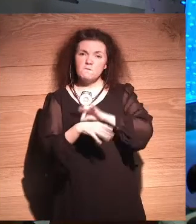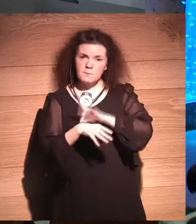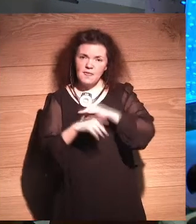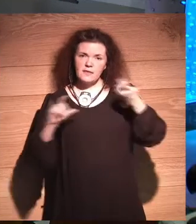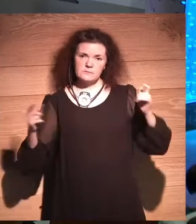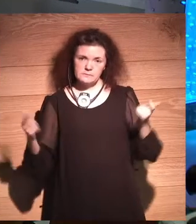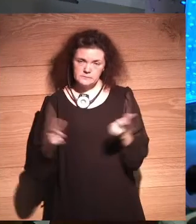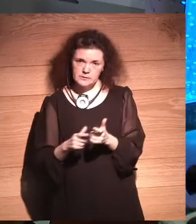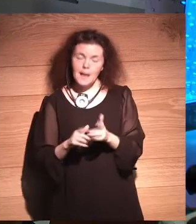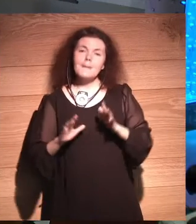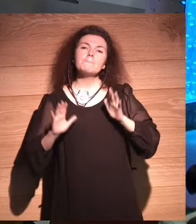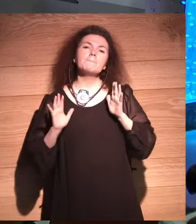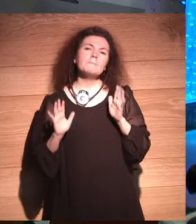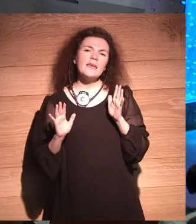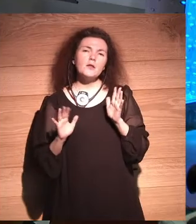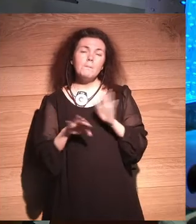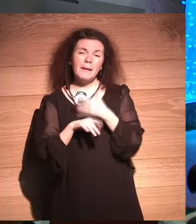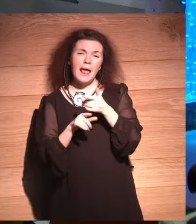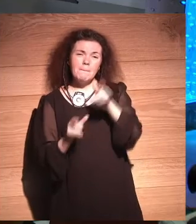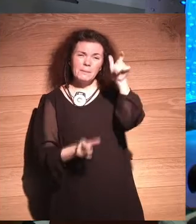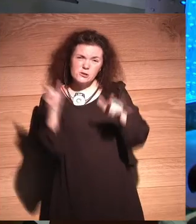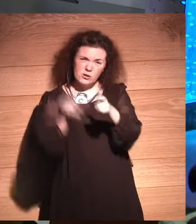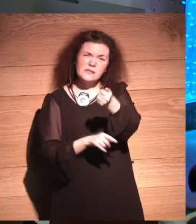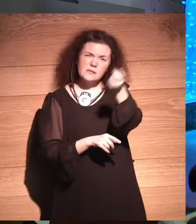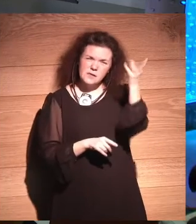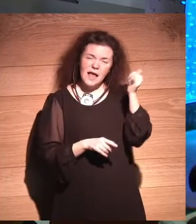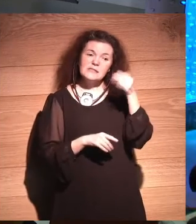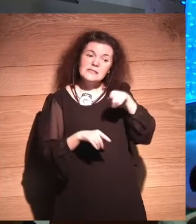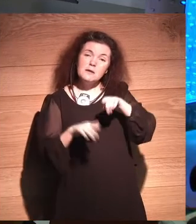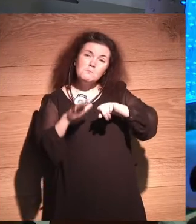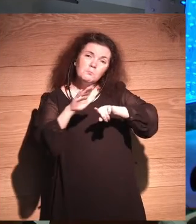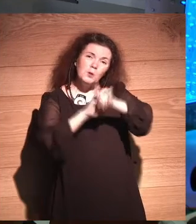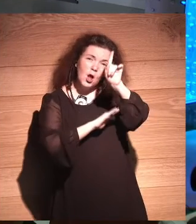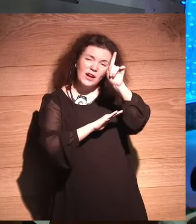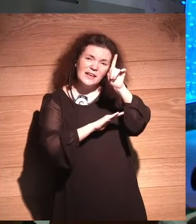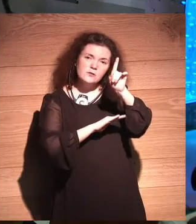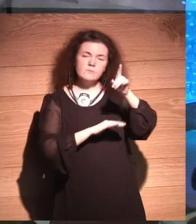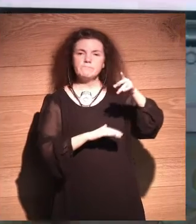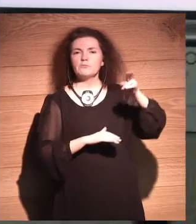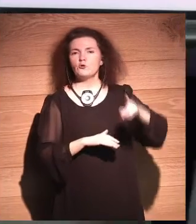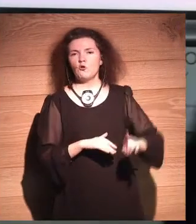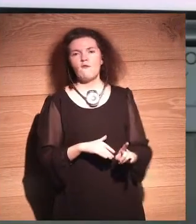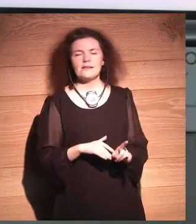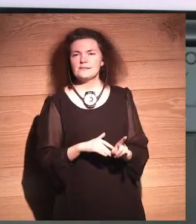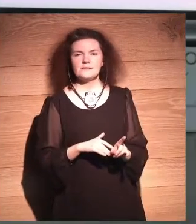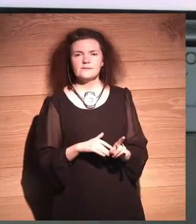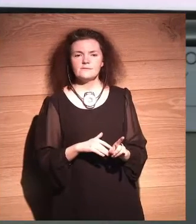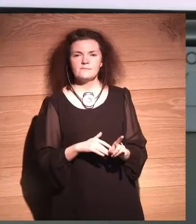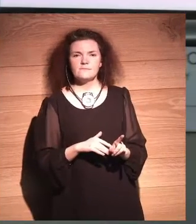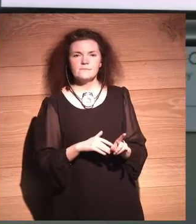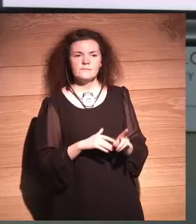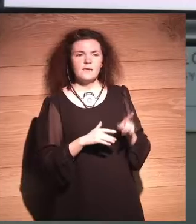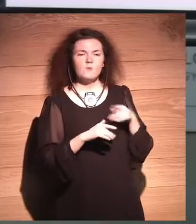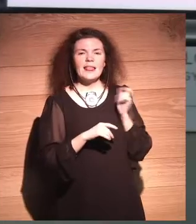many people around the world, that progress is not evenly distributed. For many people in parts of the world, globally, in fact,